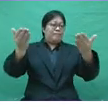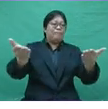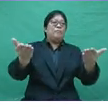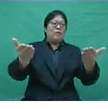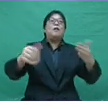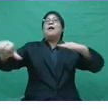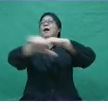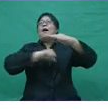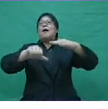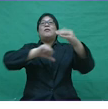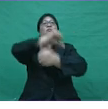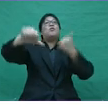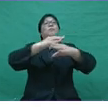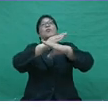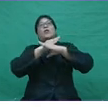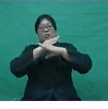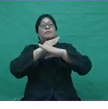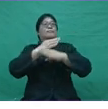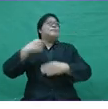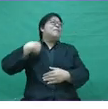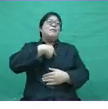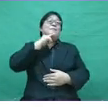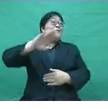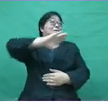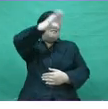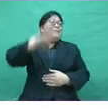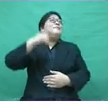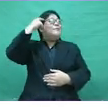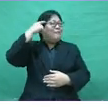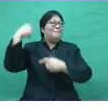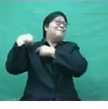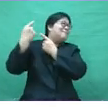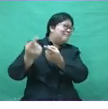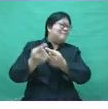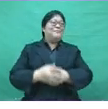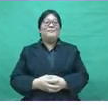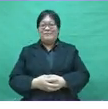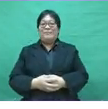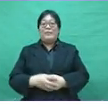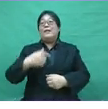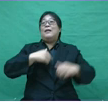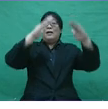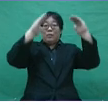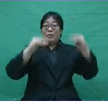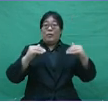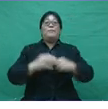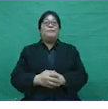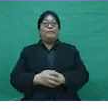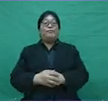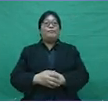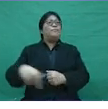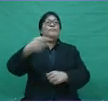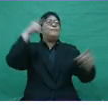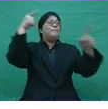basic social protection that we had never thought of doing so in the past. I hope the very purpose of